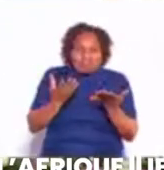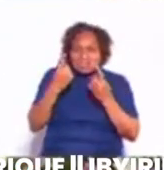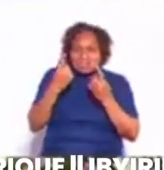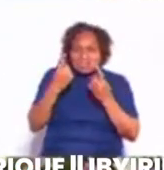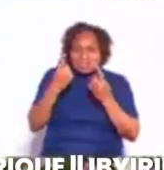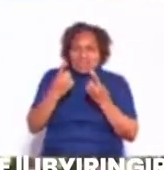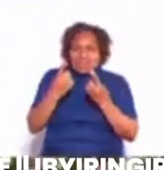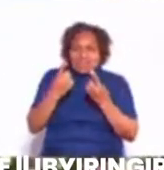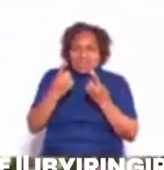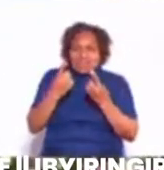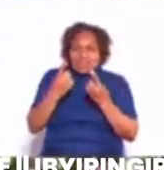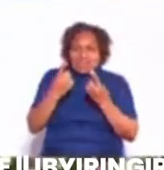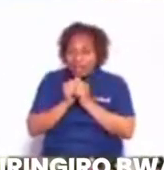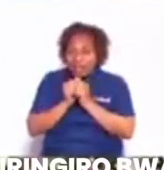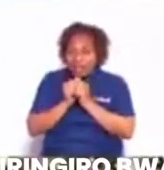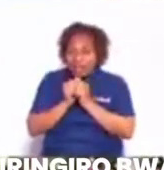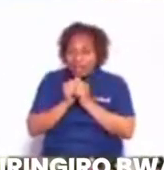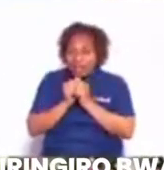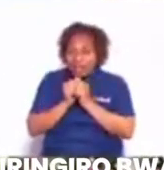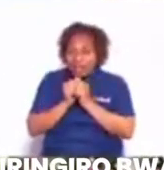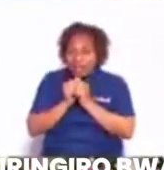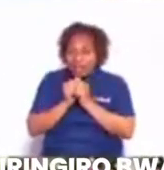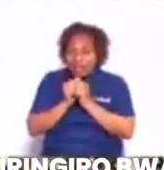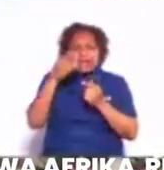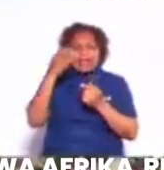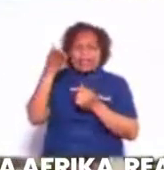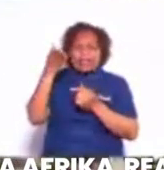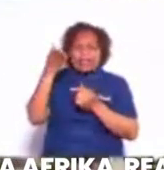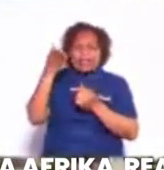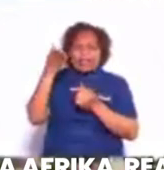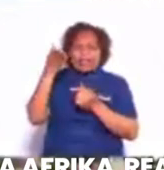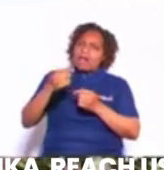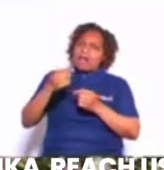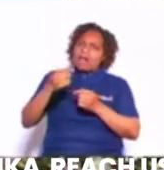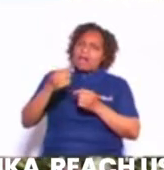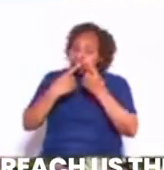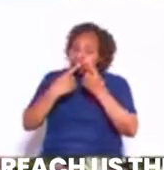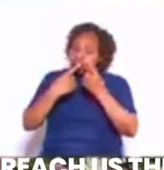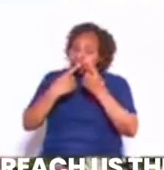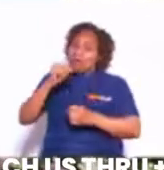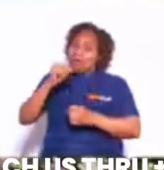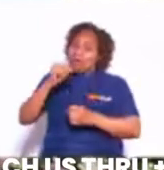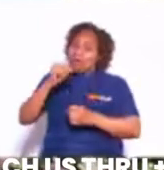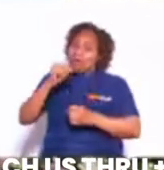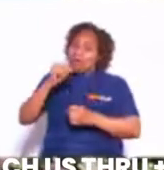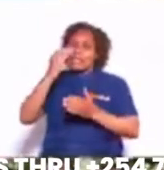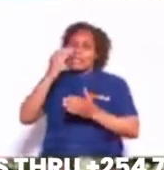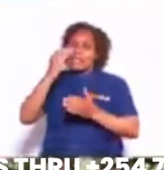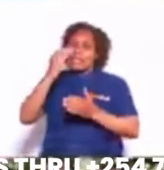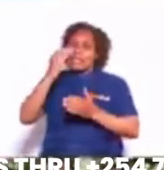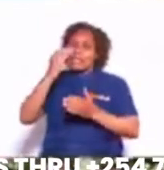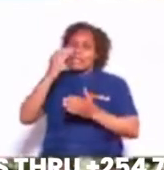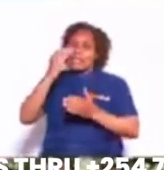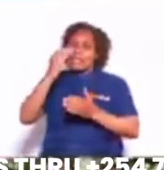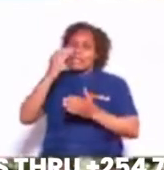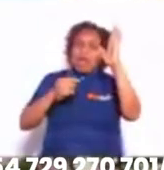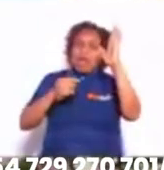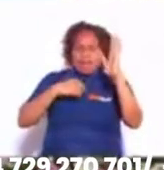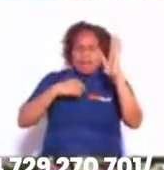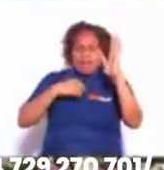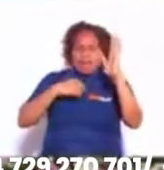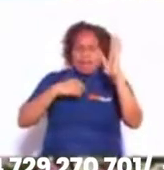Are we together? So when he was just there addressing the meeting, somebody raised up their hand and said, I have a question for